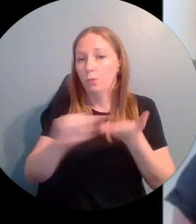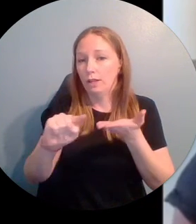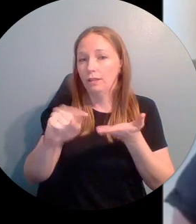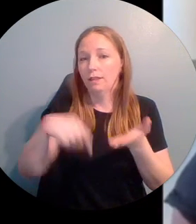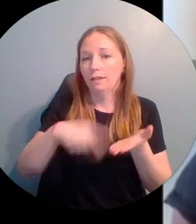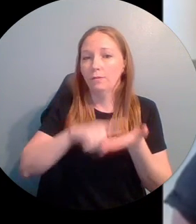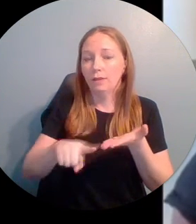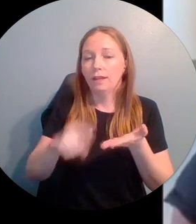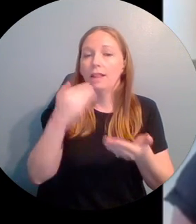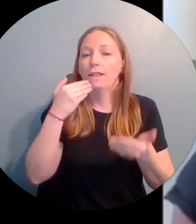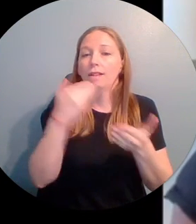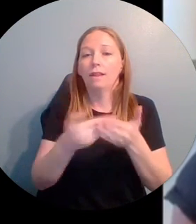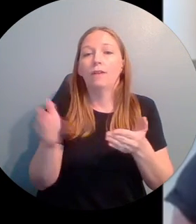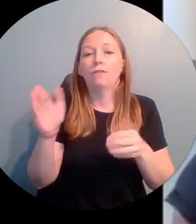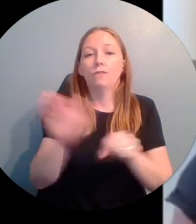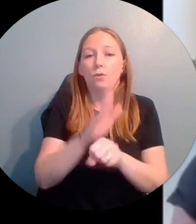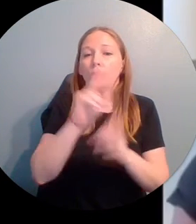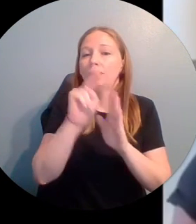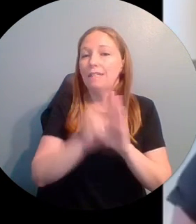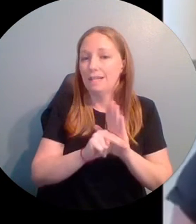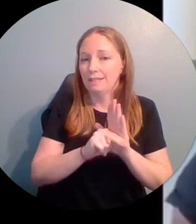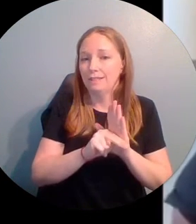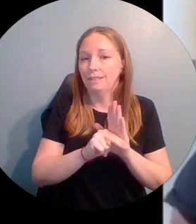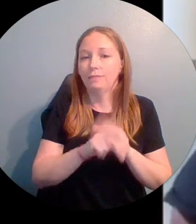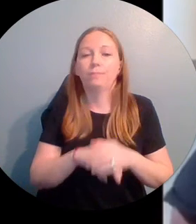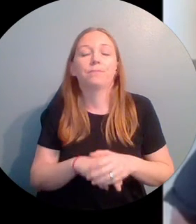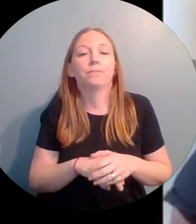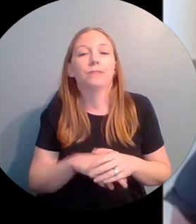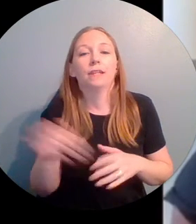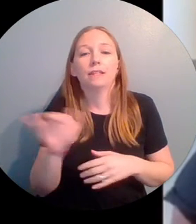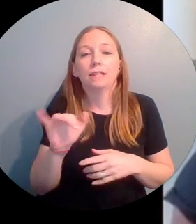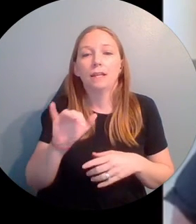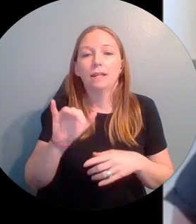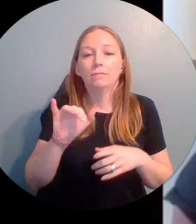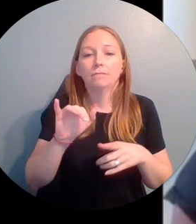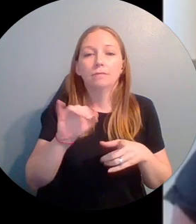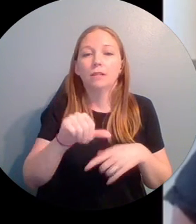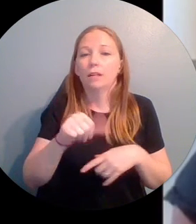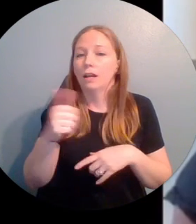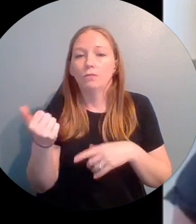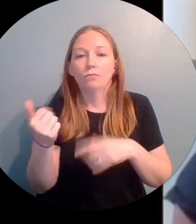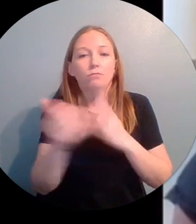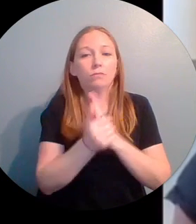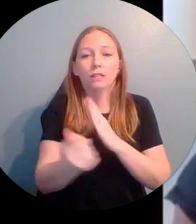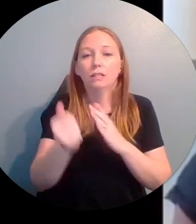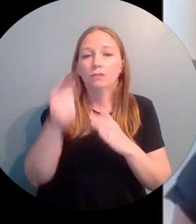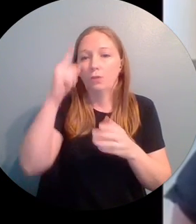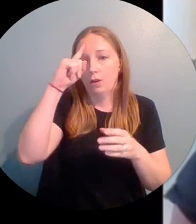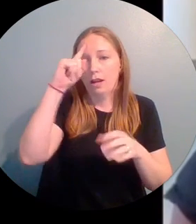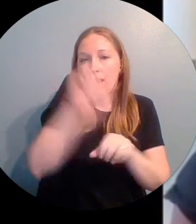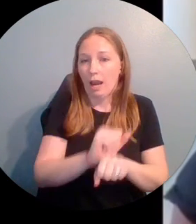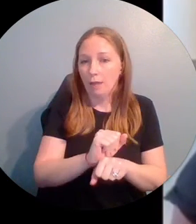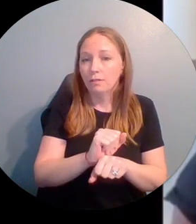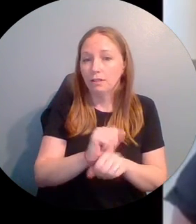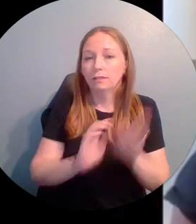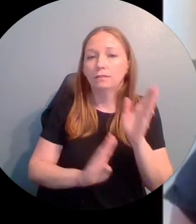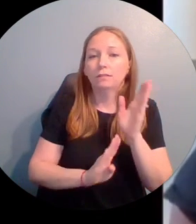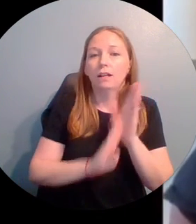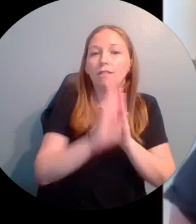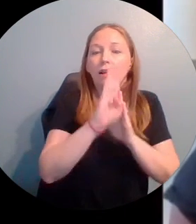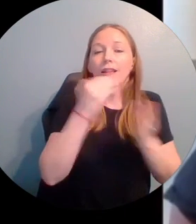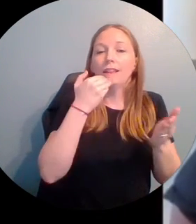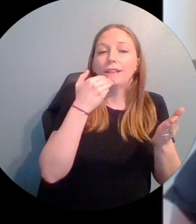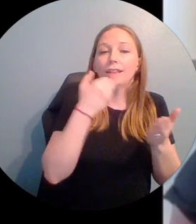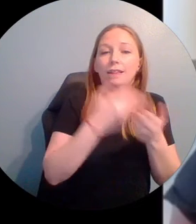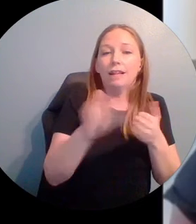for granted. I challenge you to practice thankfulness this week by having an attitude of gratitude. Look